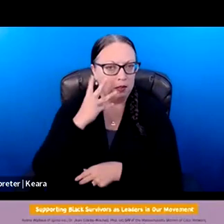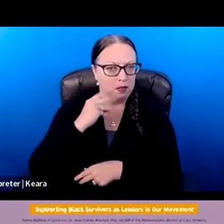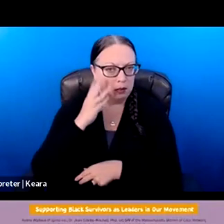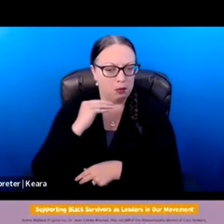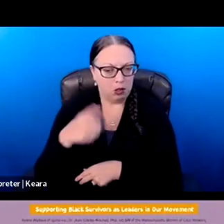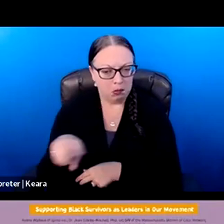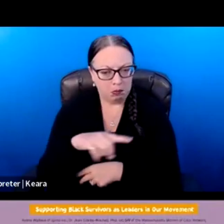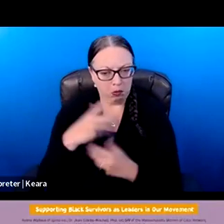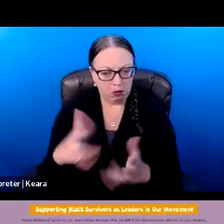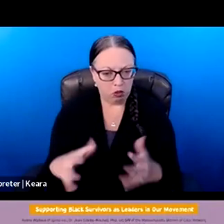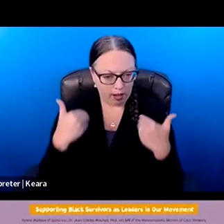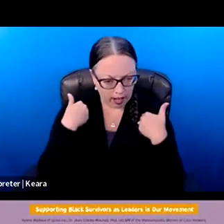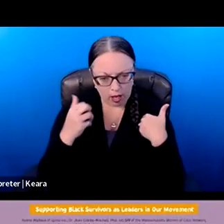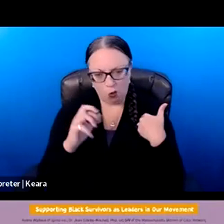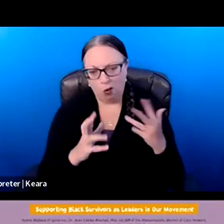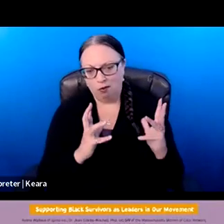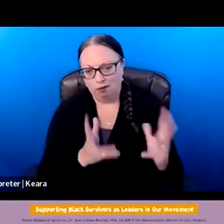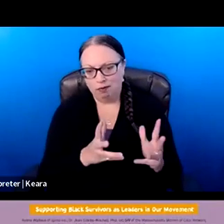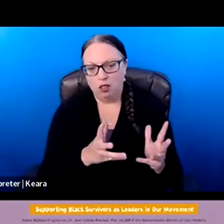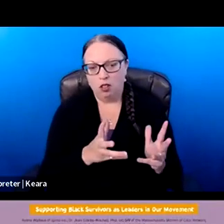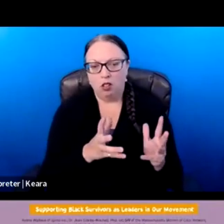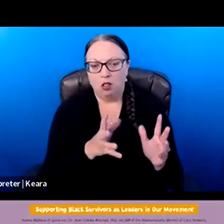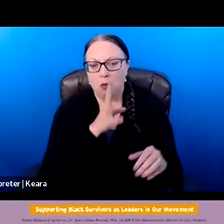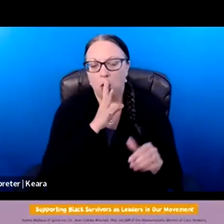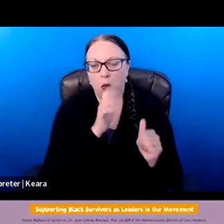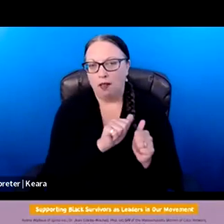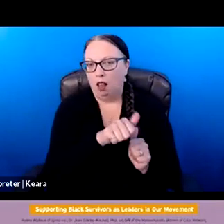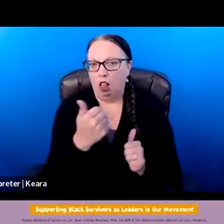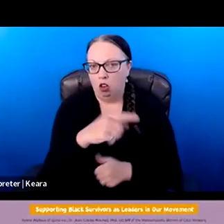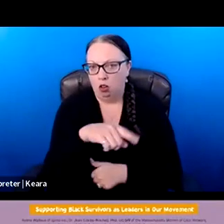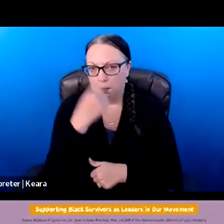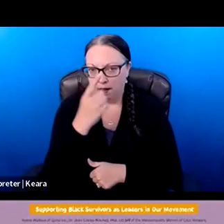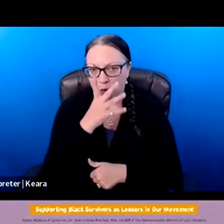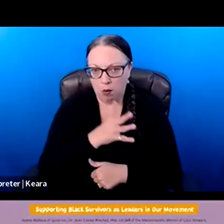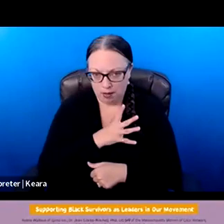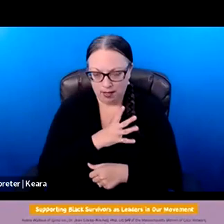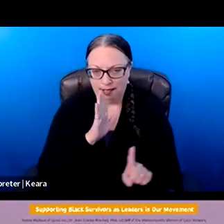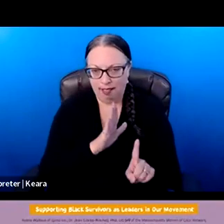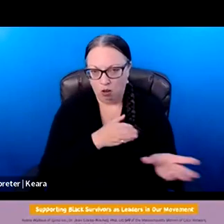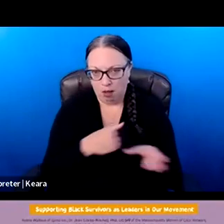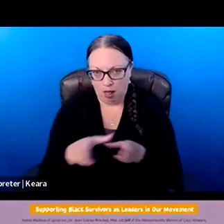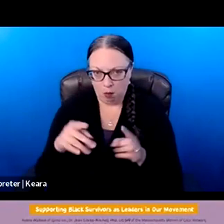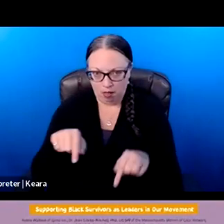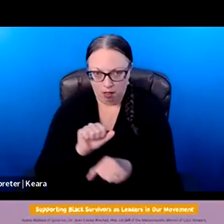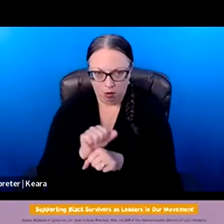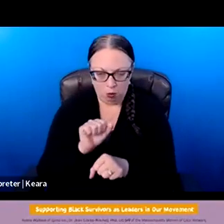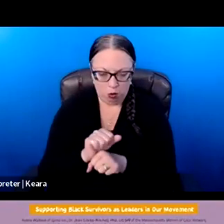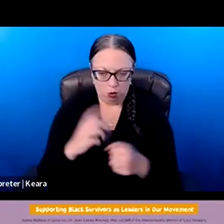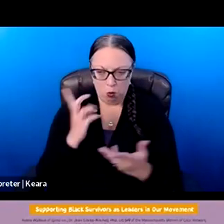or spoken to other Black women in the field about their pathways in this work and what it's looked like for you all?